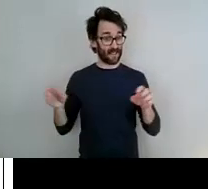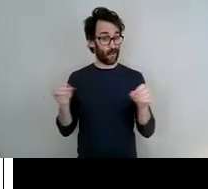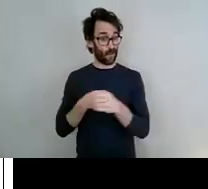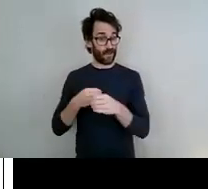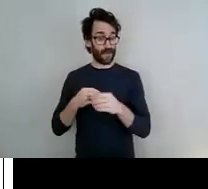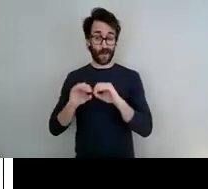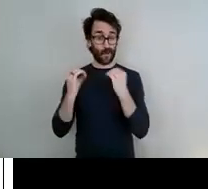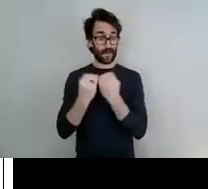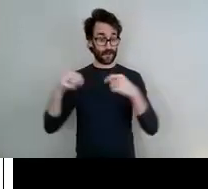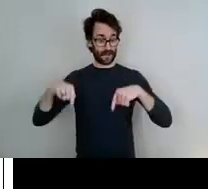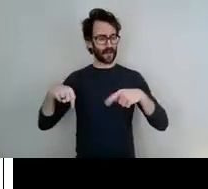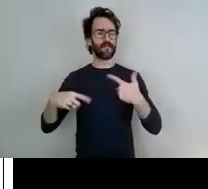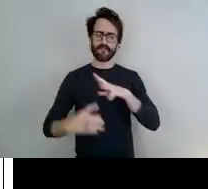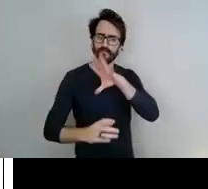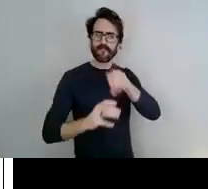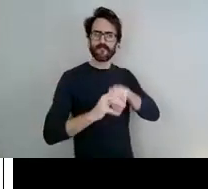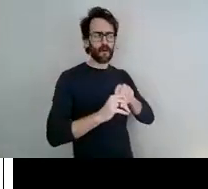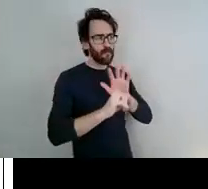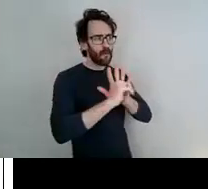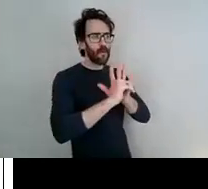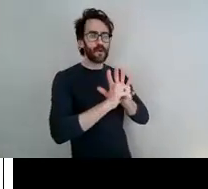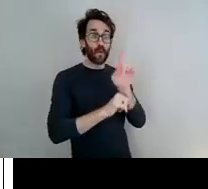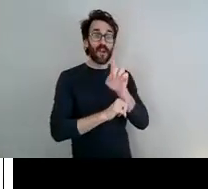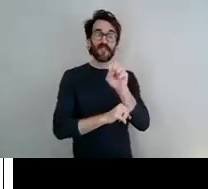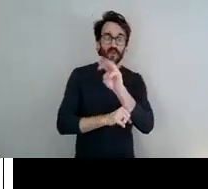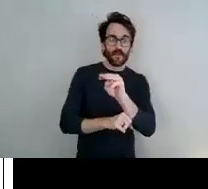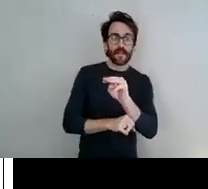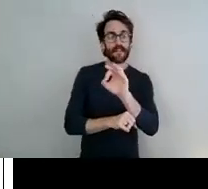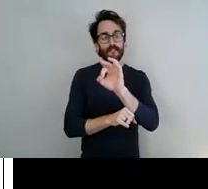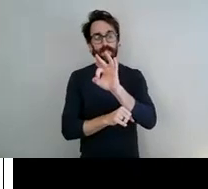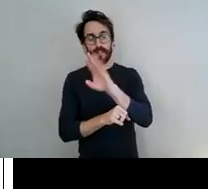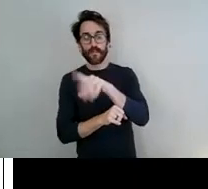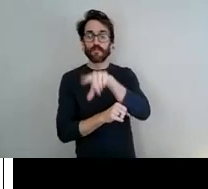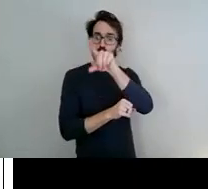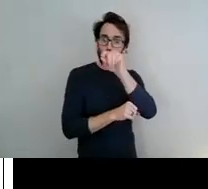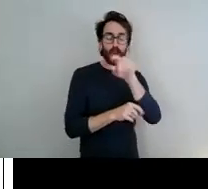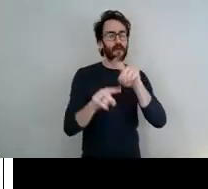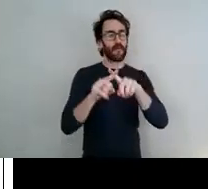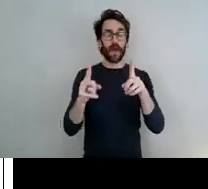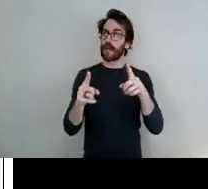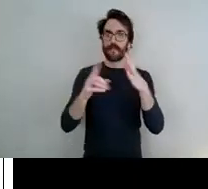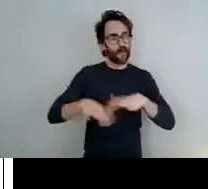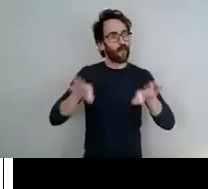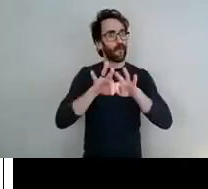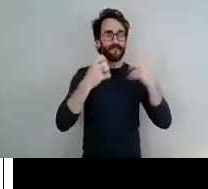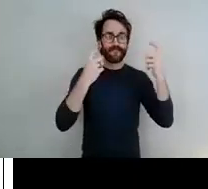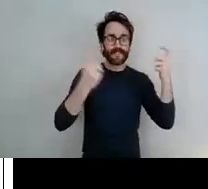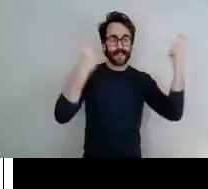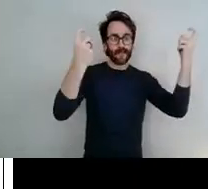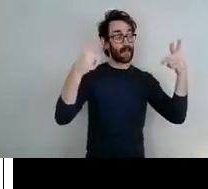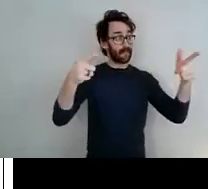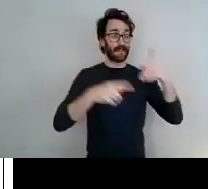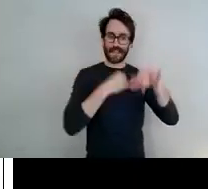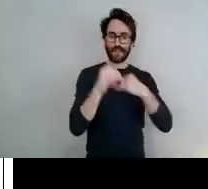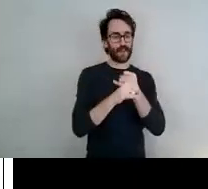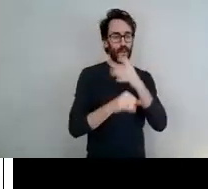out some promotion on this as well on our social media, but just want to highlight the fact that we do need to celebrate International Women's